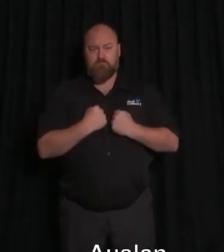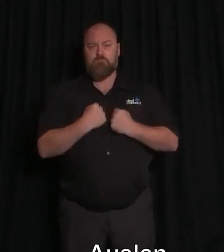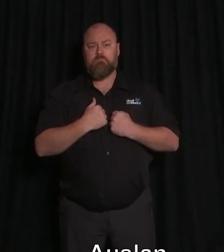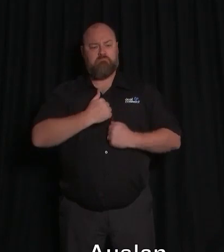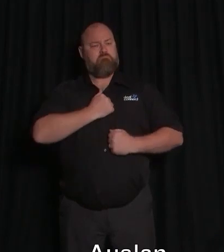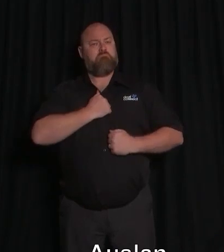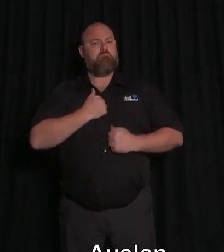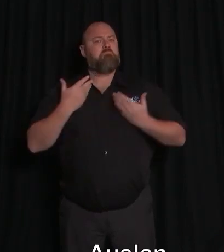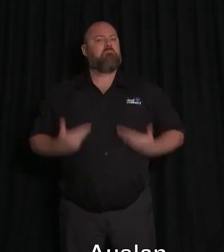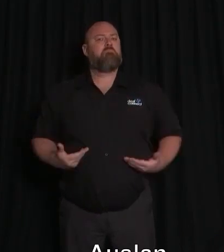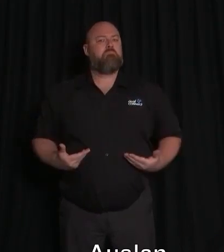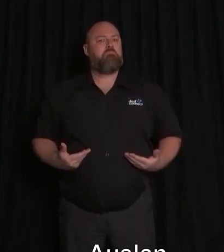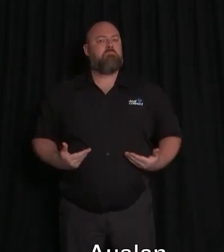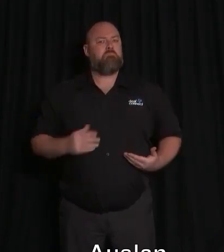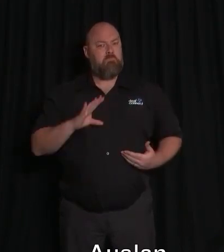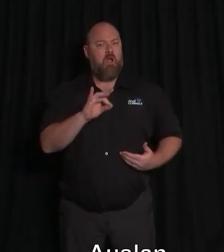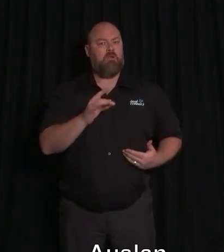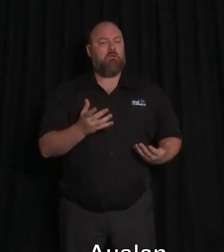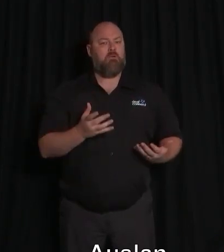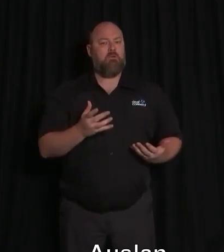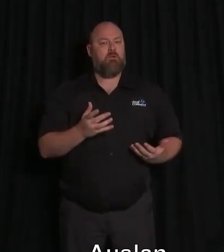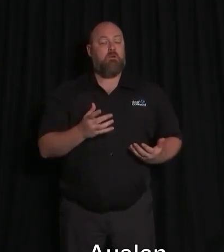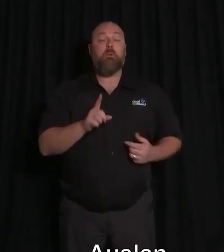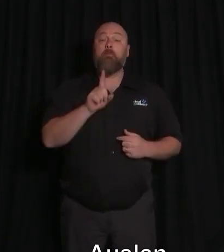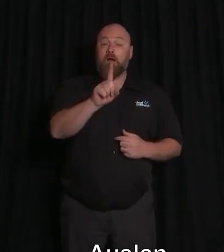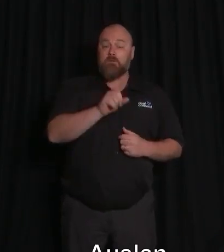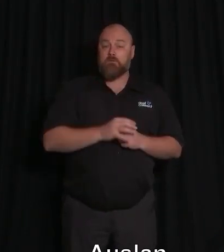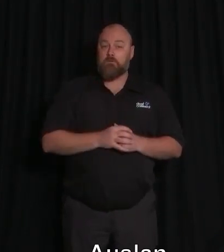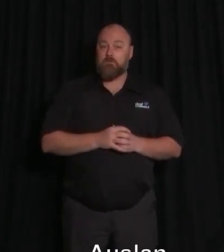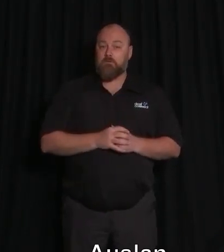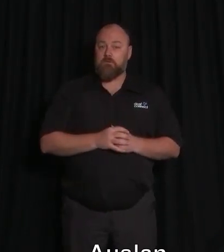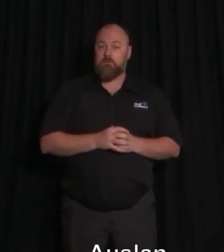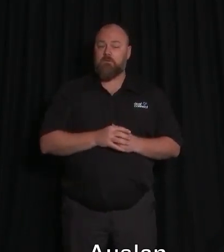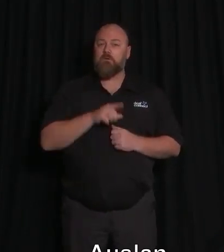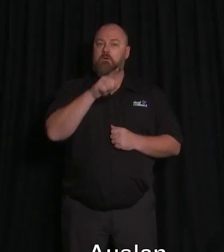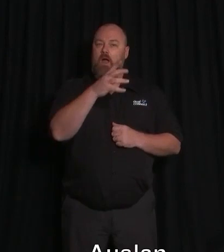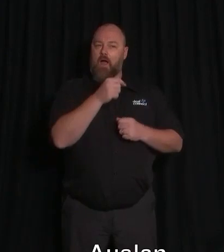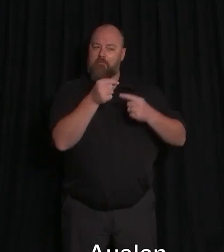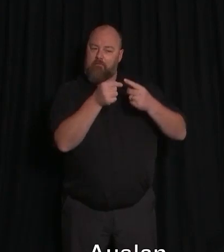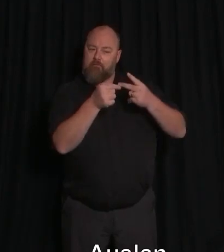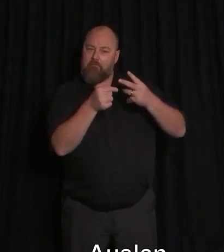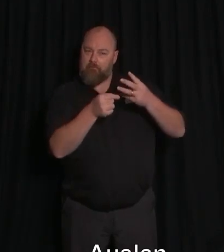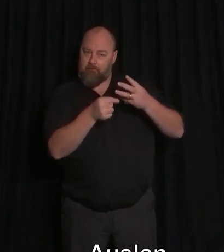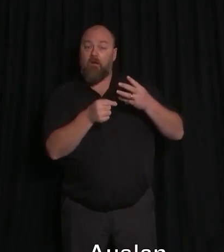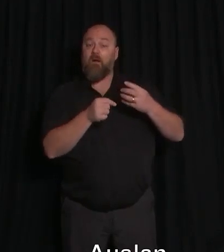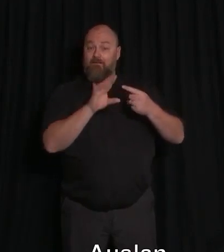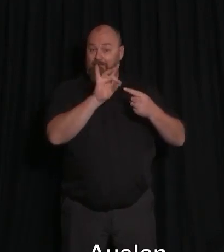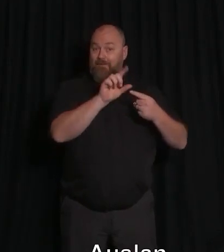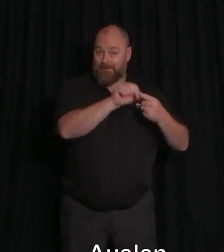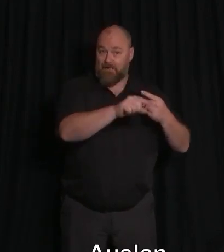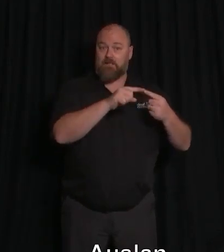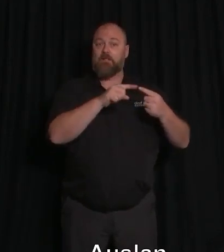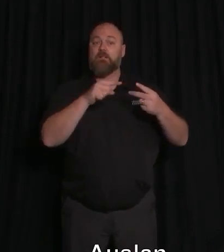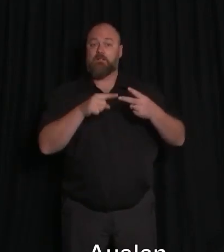truth. But there were other truths with Simon, together with his homosexuality, was